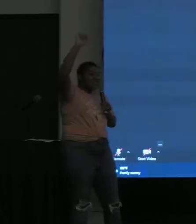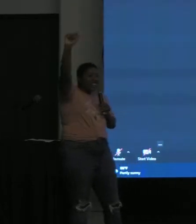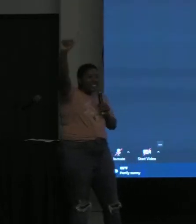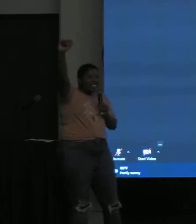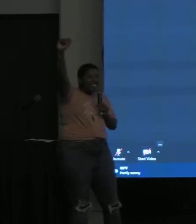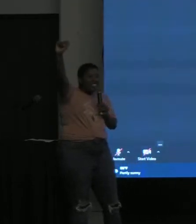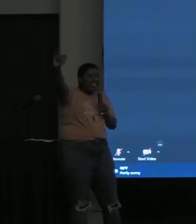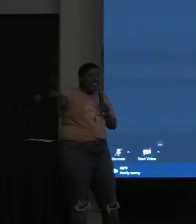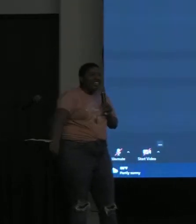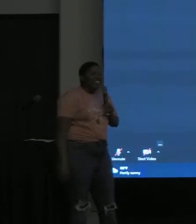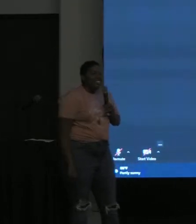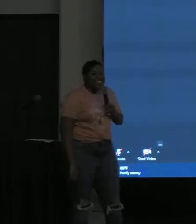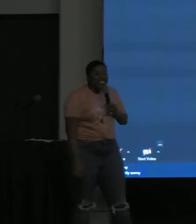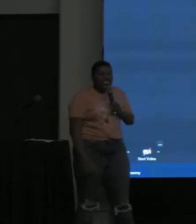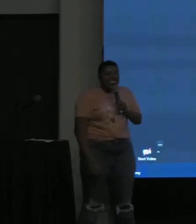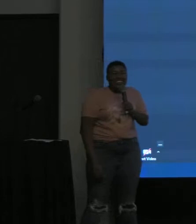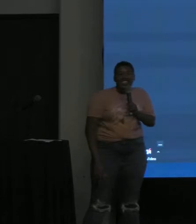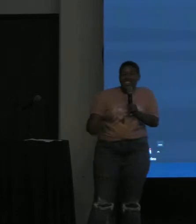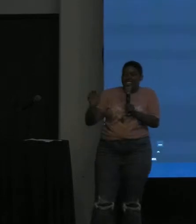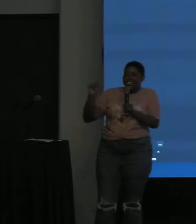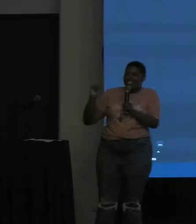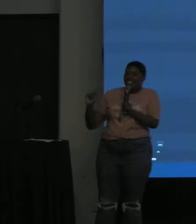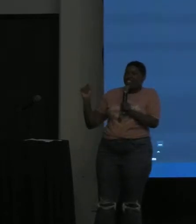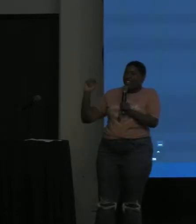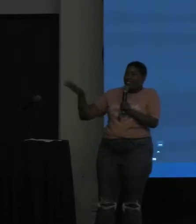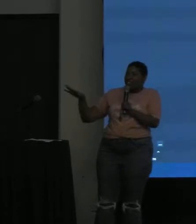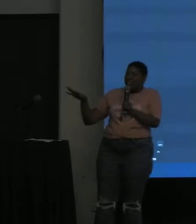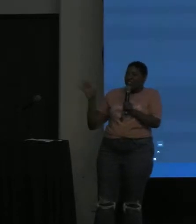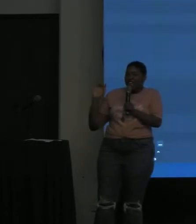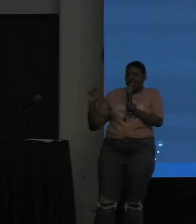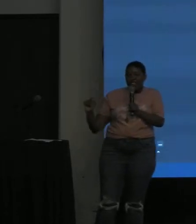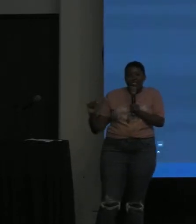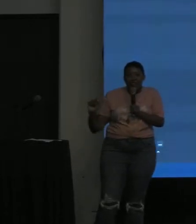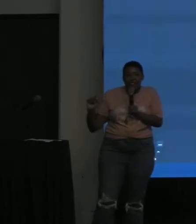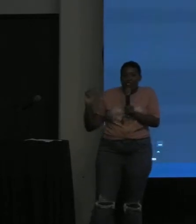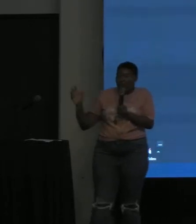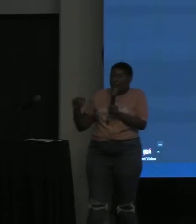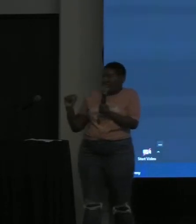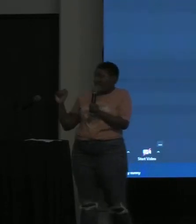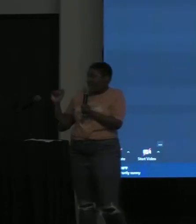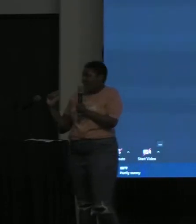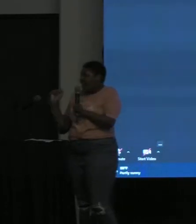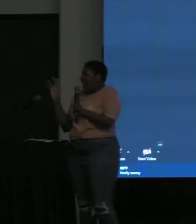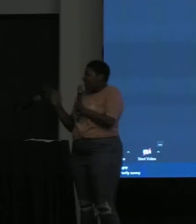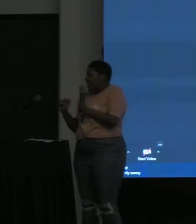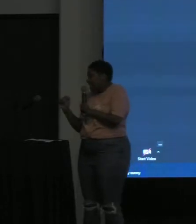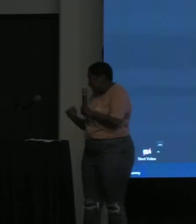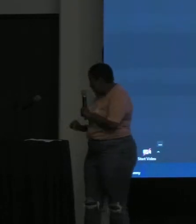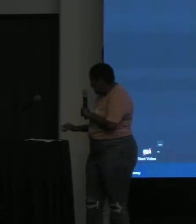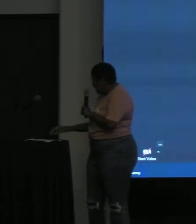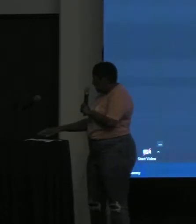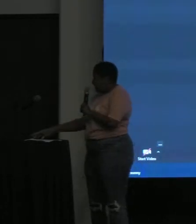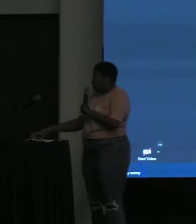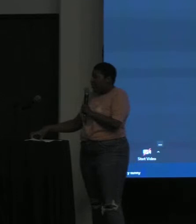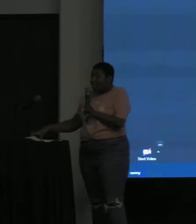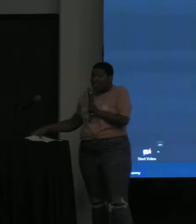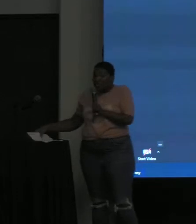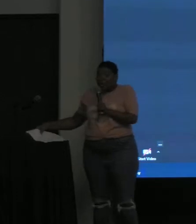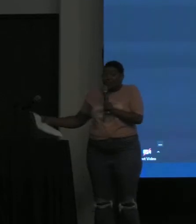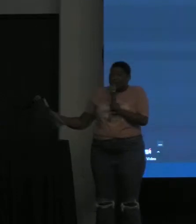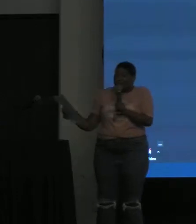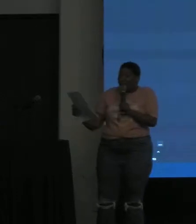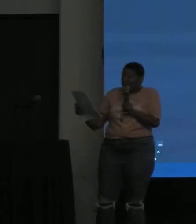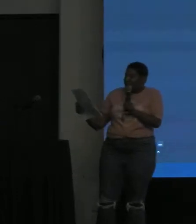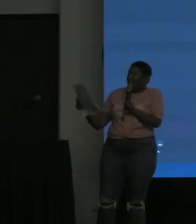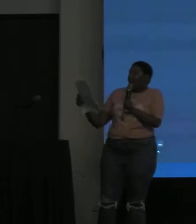deputy director. So, yes, thank you. And thank you to the Gathering Spot for hosting, for having us. So, and thank you to